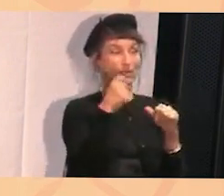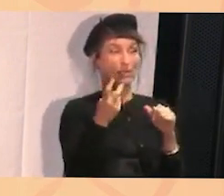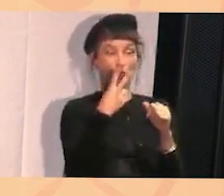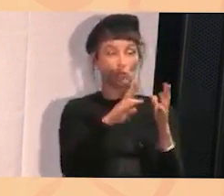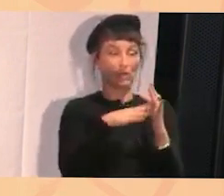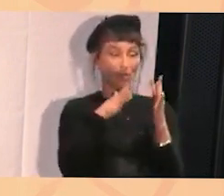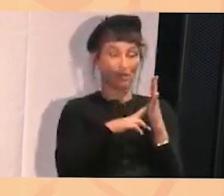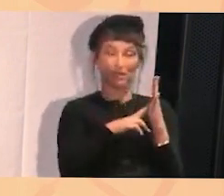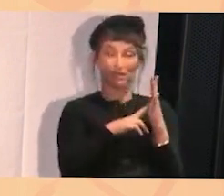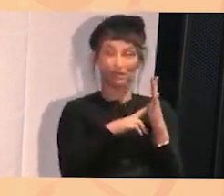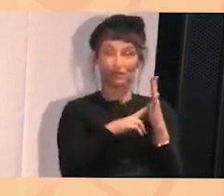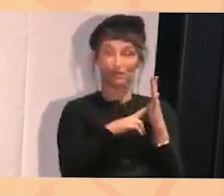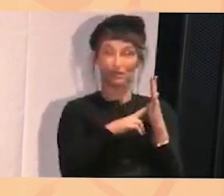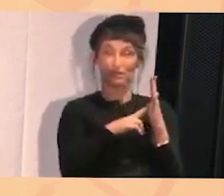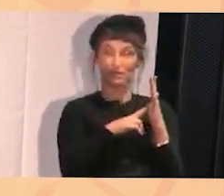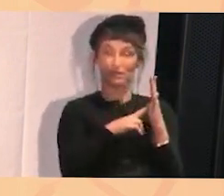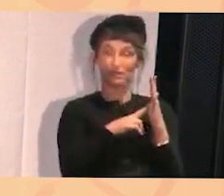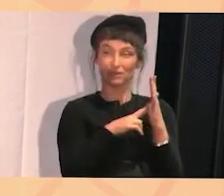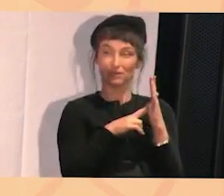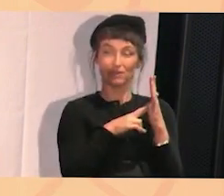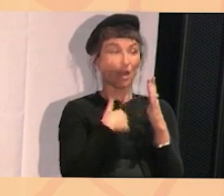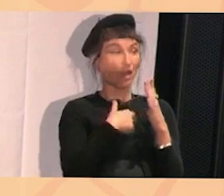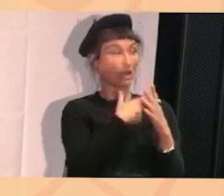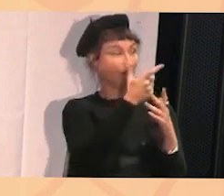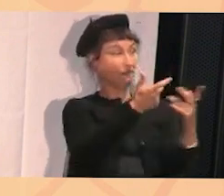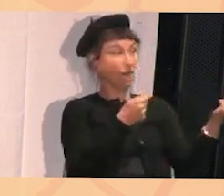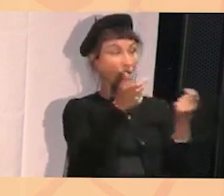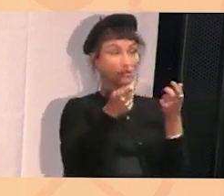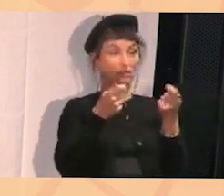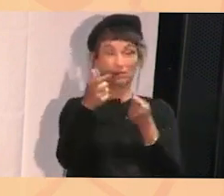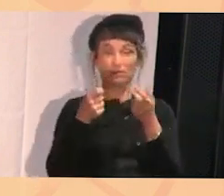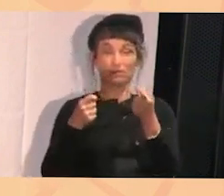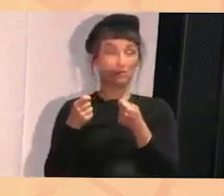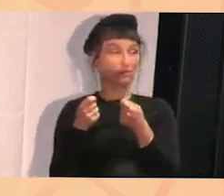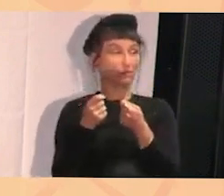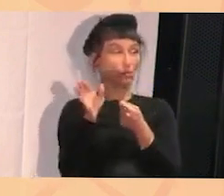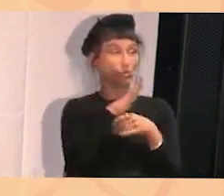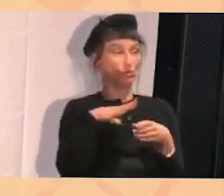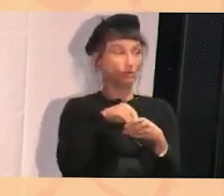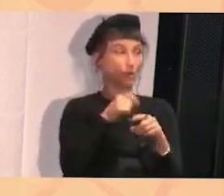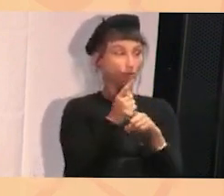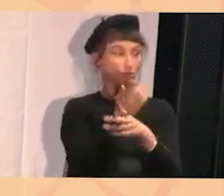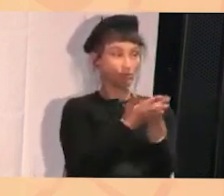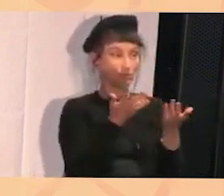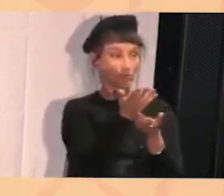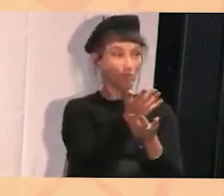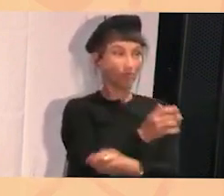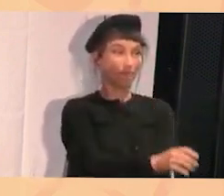up here. Certainly like to invite you to speak to both the chairman and Aggie.